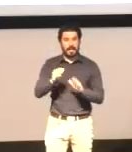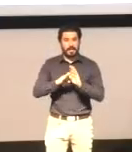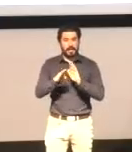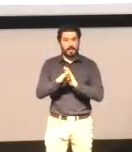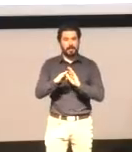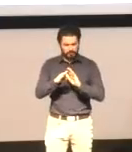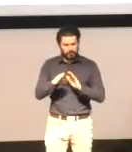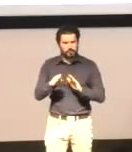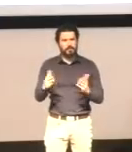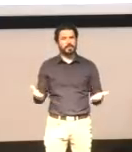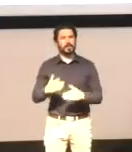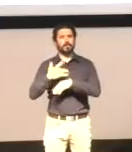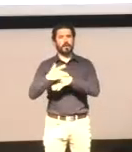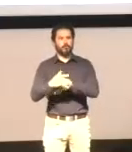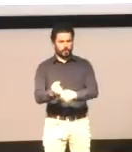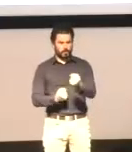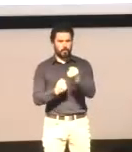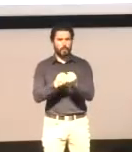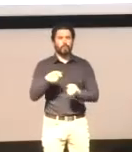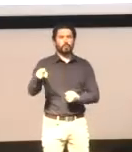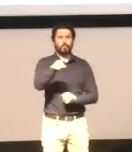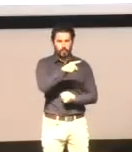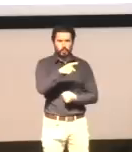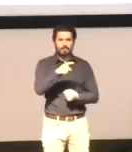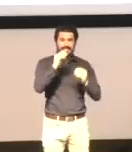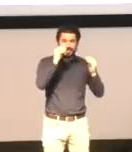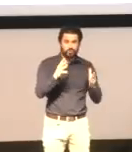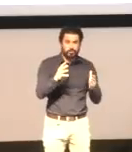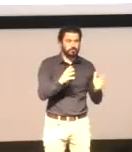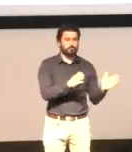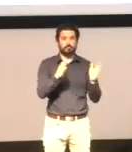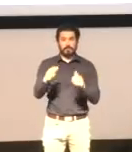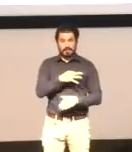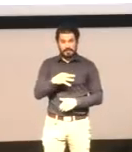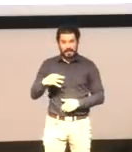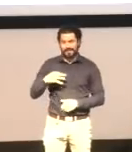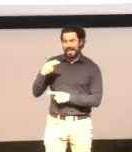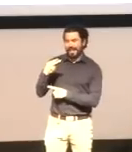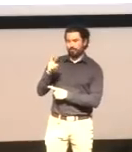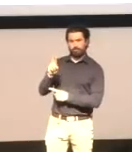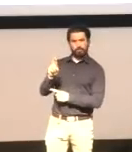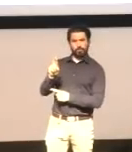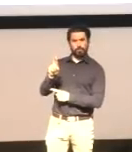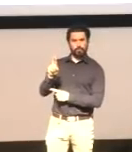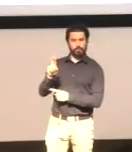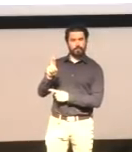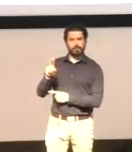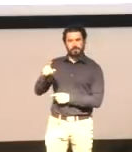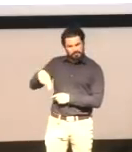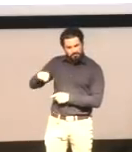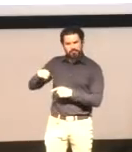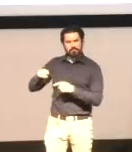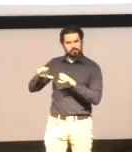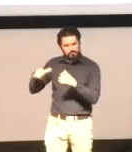you navigate the faculty life cycle. For staff, our human resources partners are here to provide guidance